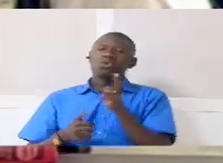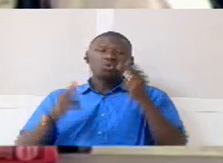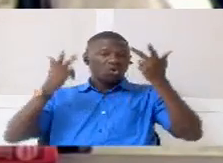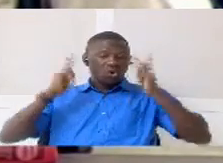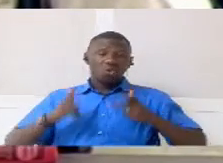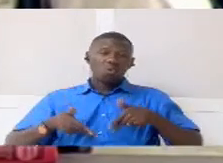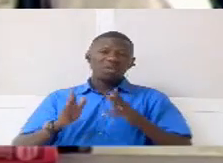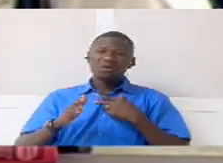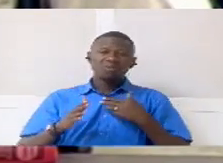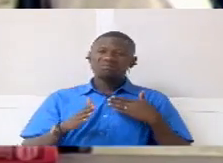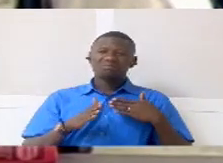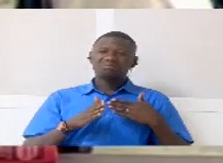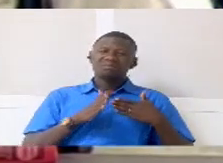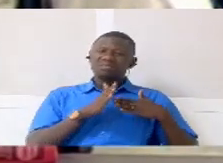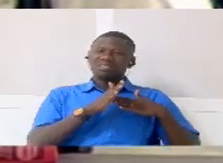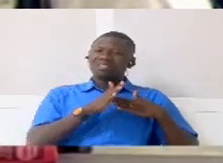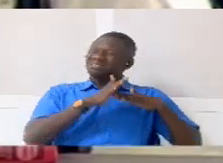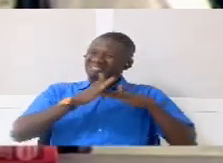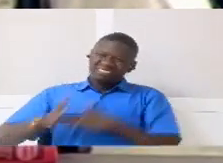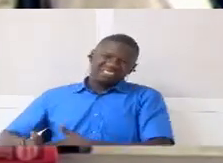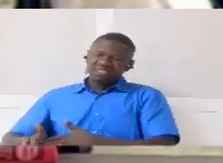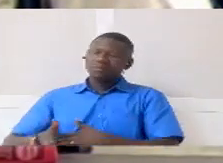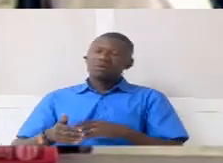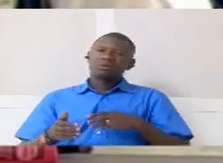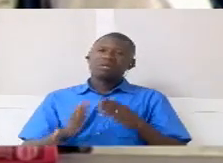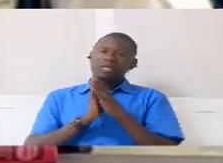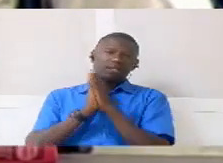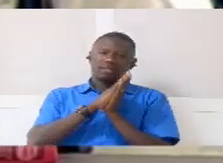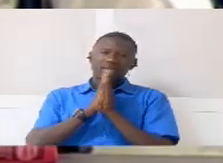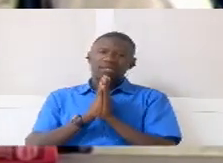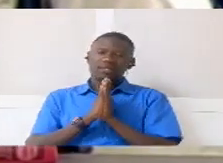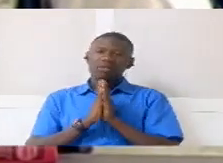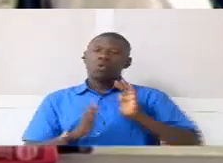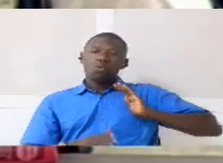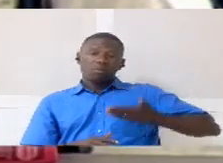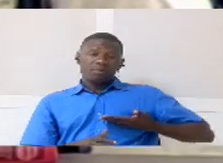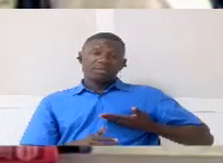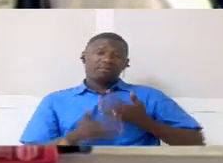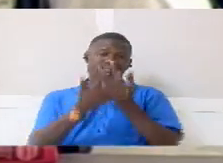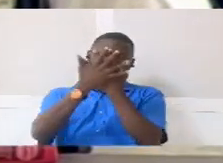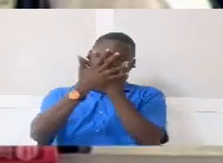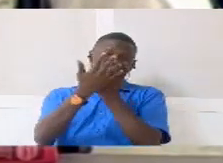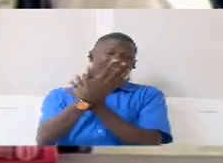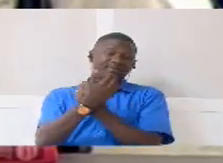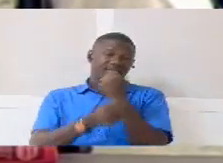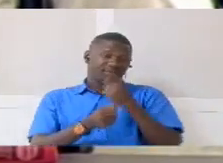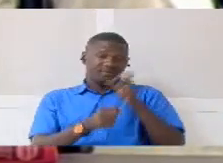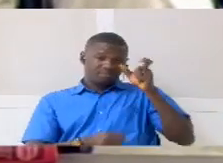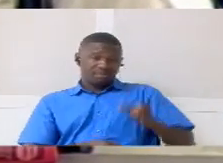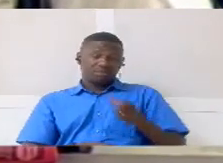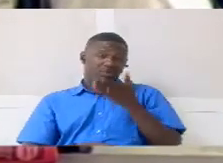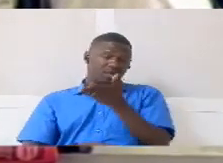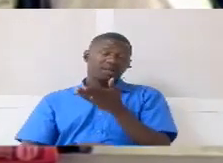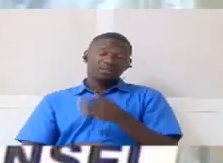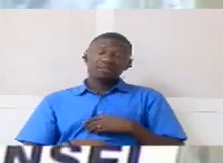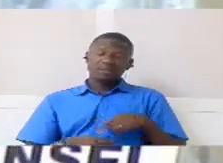female prison officers. Anin kasola musulu kulalu ika fatam fansi tilimbali amem fananta mandi wulukan ila